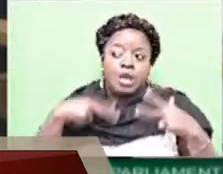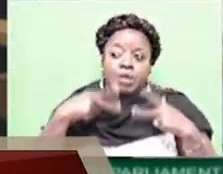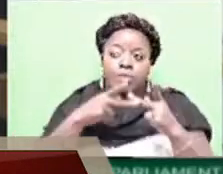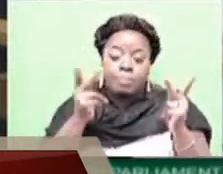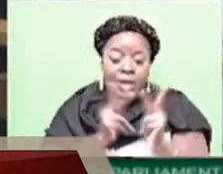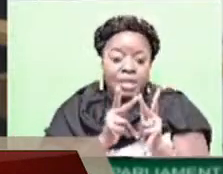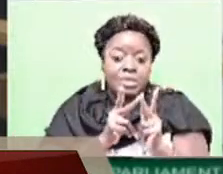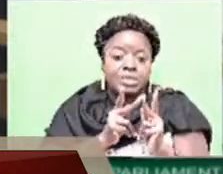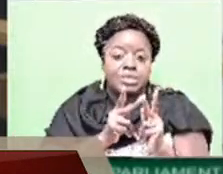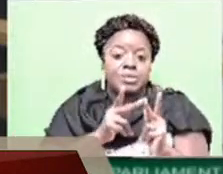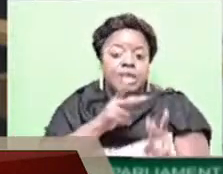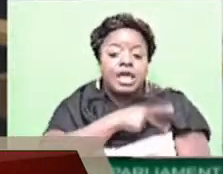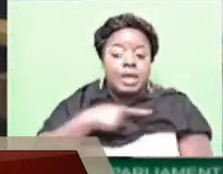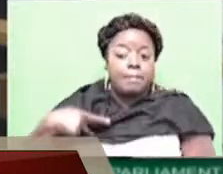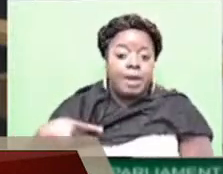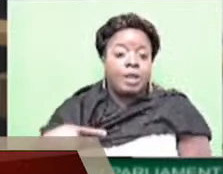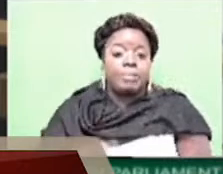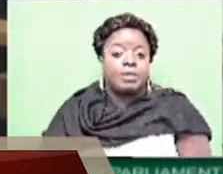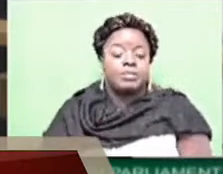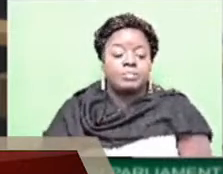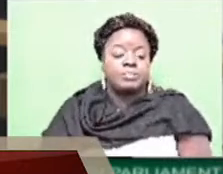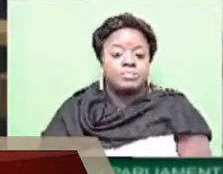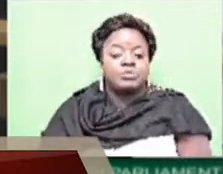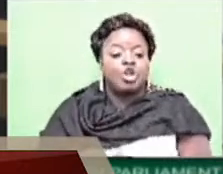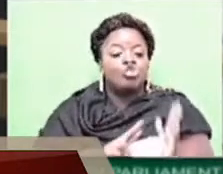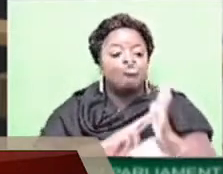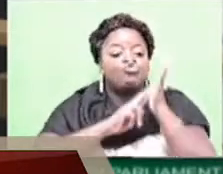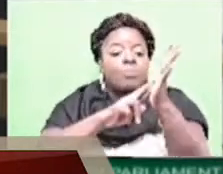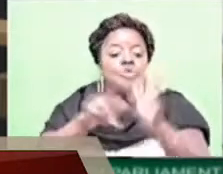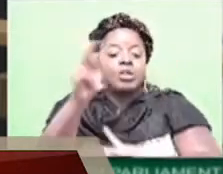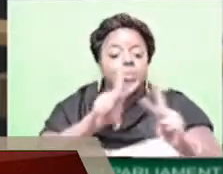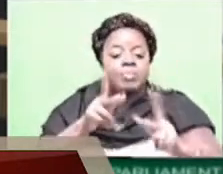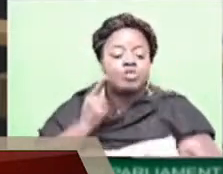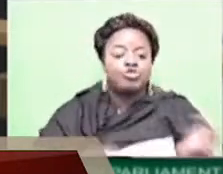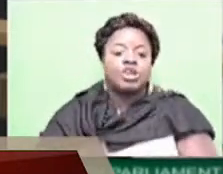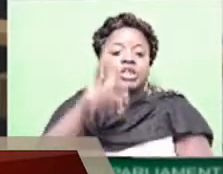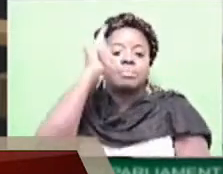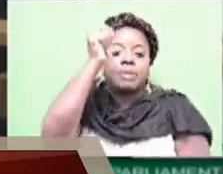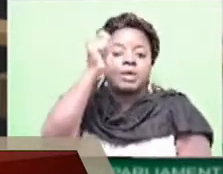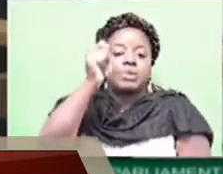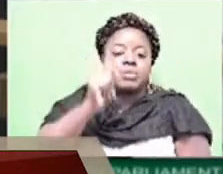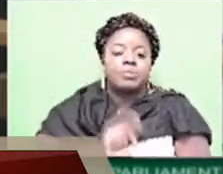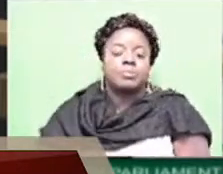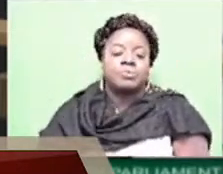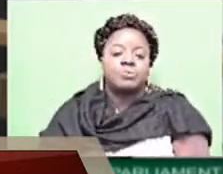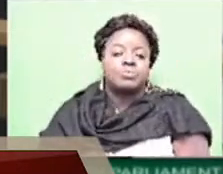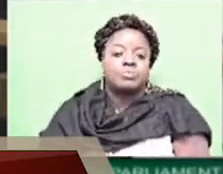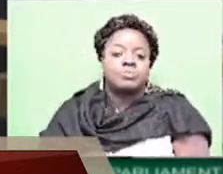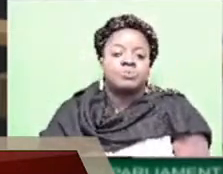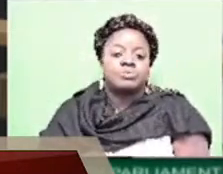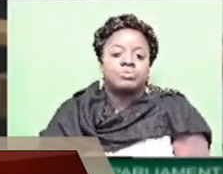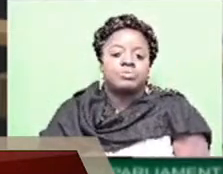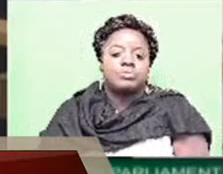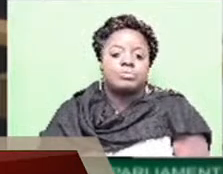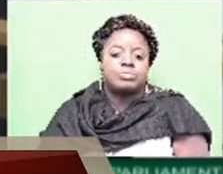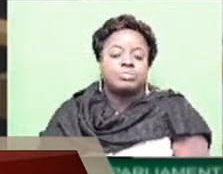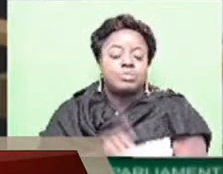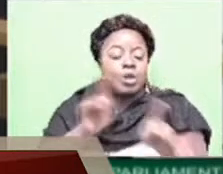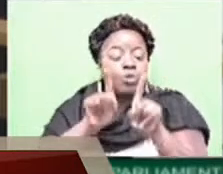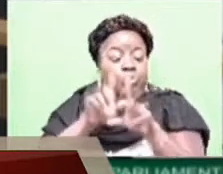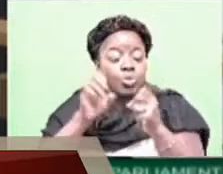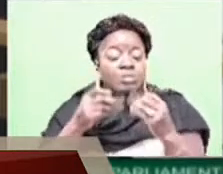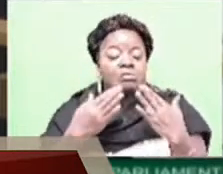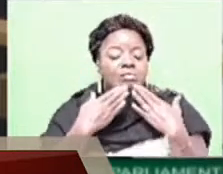represent the people of Trinidad and Tobago. Madam President, I'd also like to thank the constituents